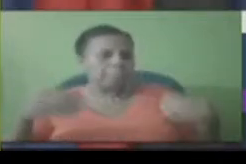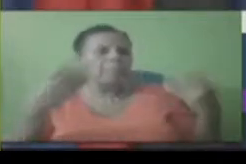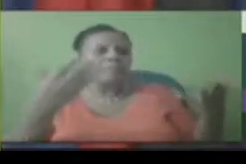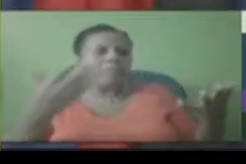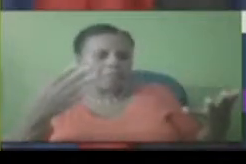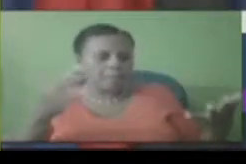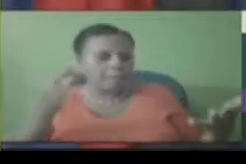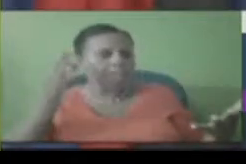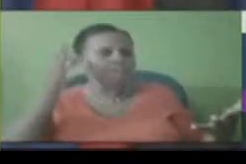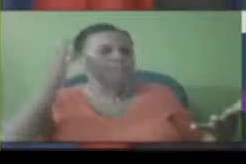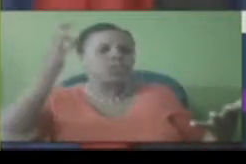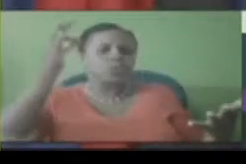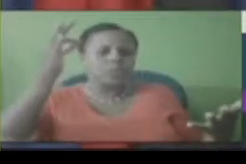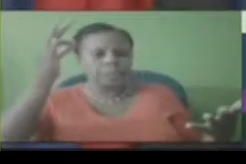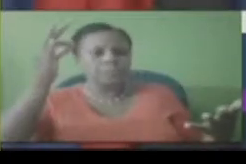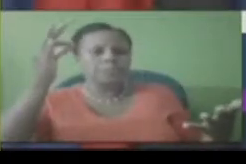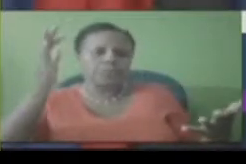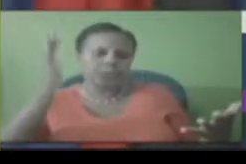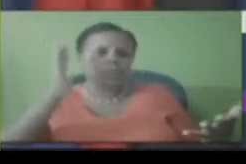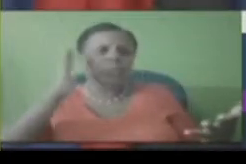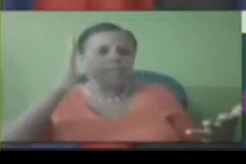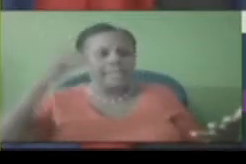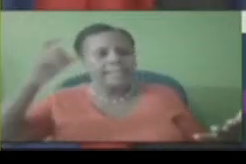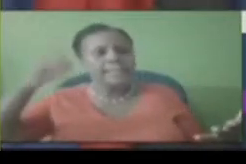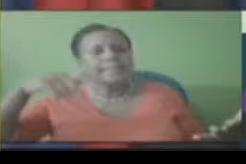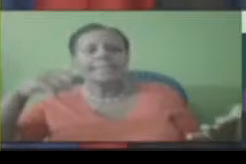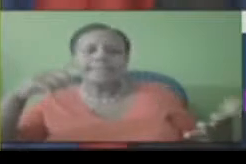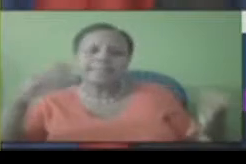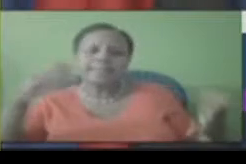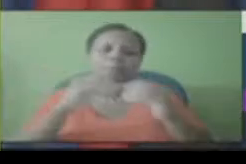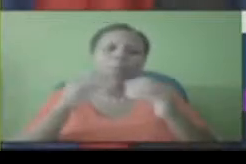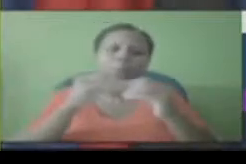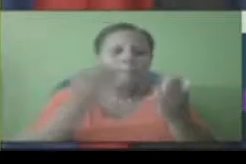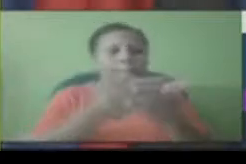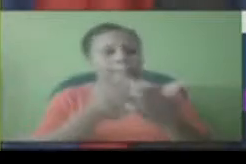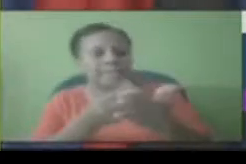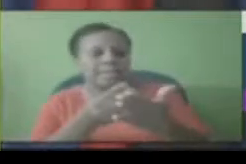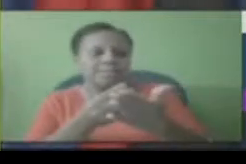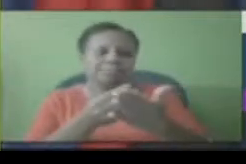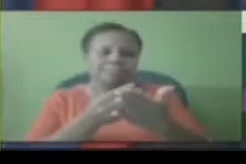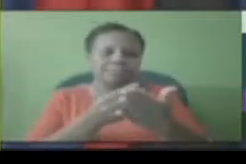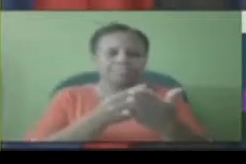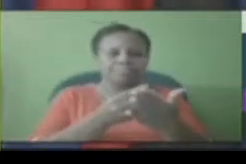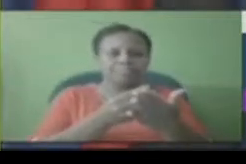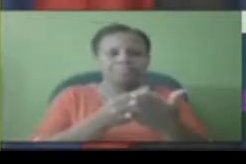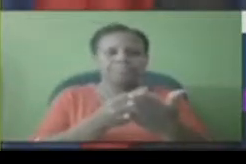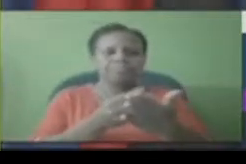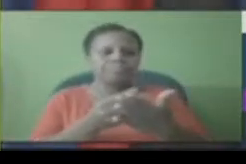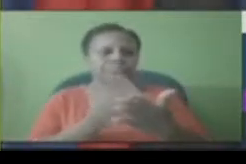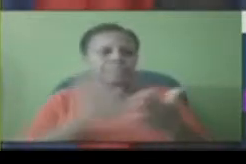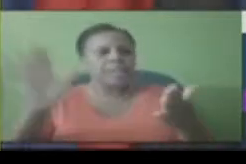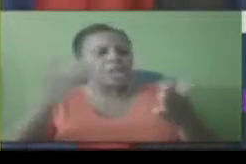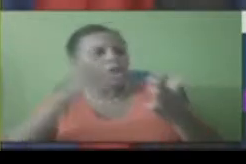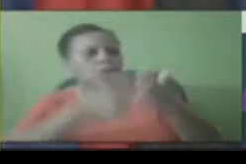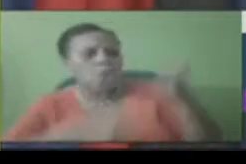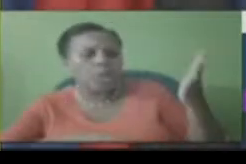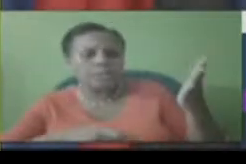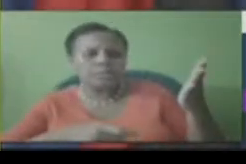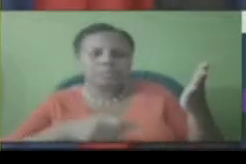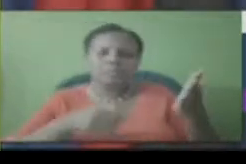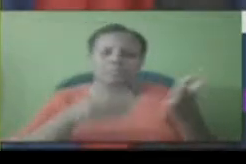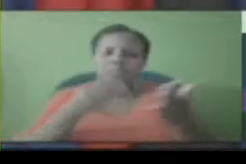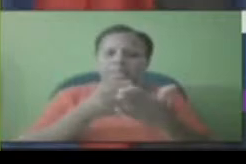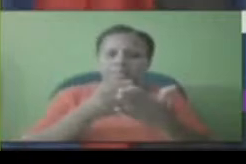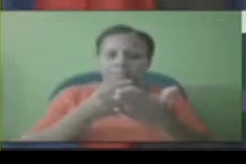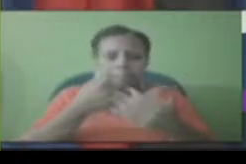costs and their profits. One thing I could say to the owners, the people of Trinidad and Tobago,